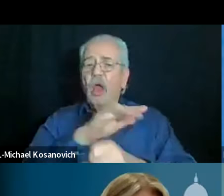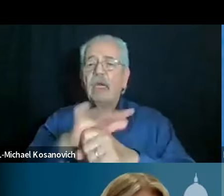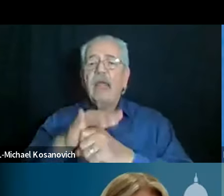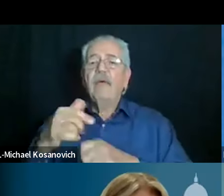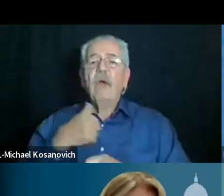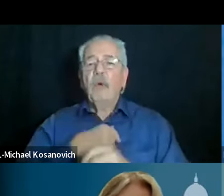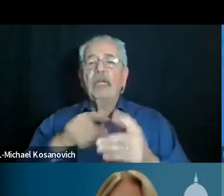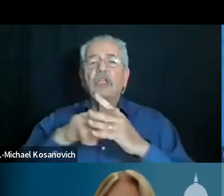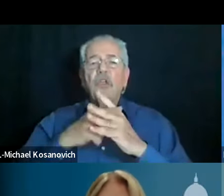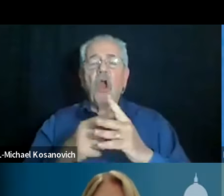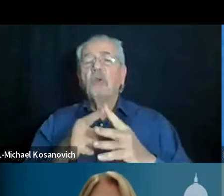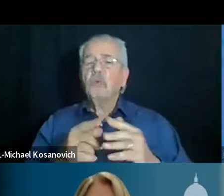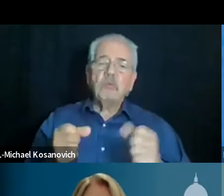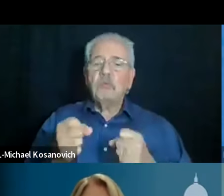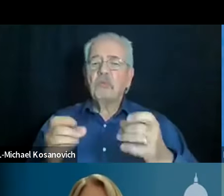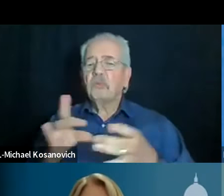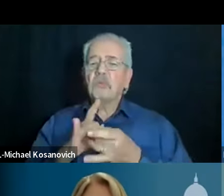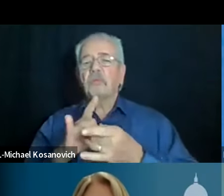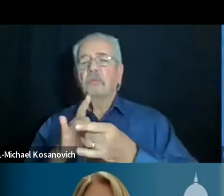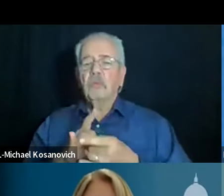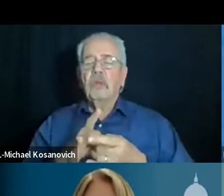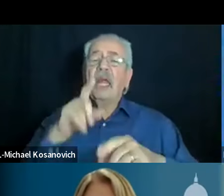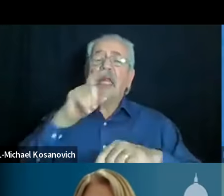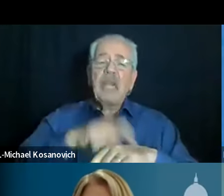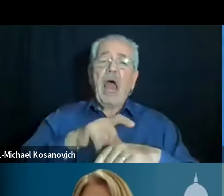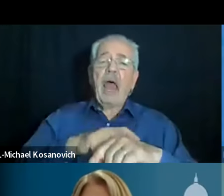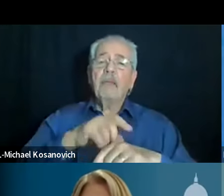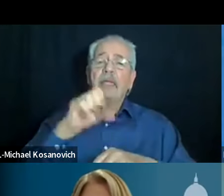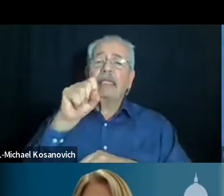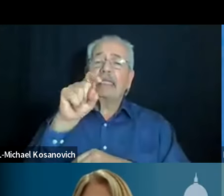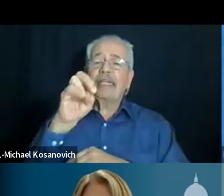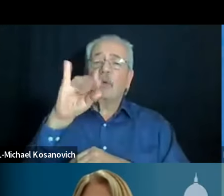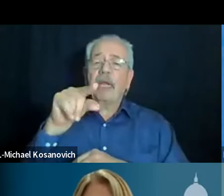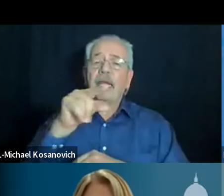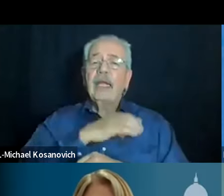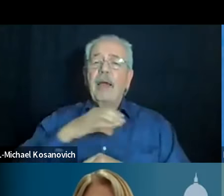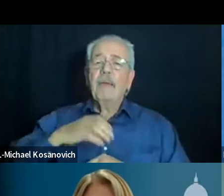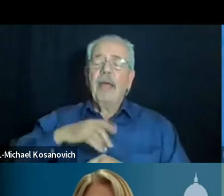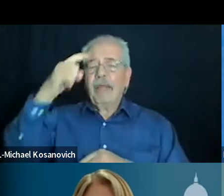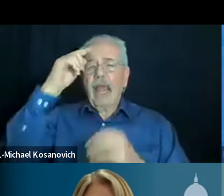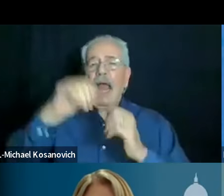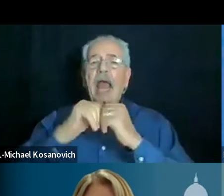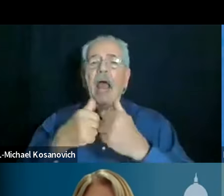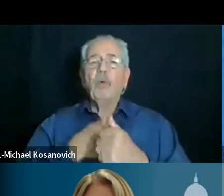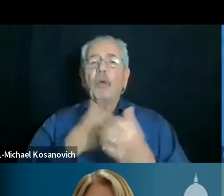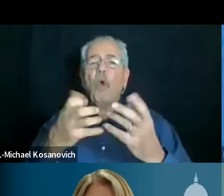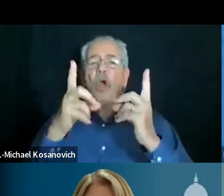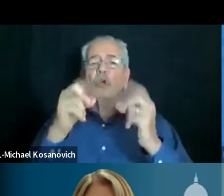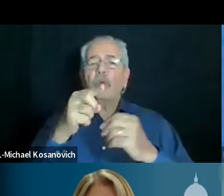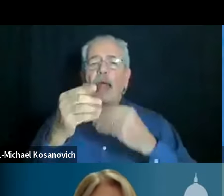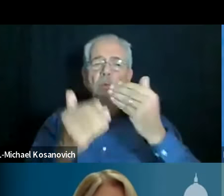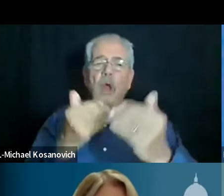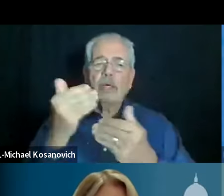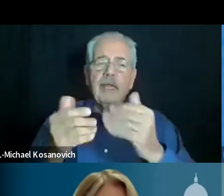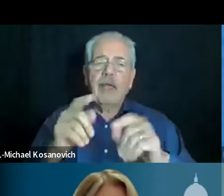We've started to gel a little bit. I think it's probably time that the steering committee start to think about how we want to go about that process.